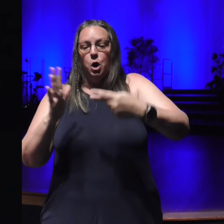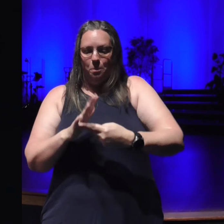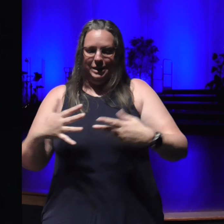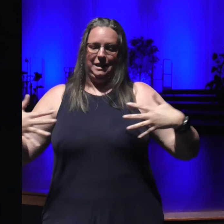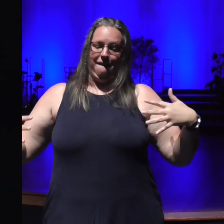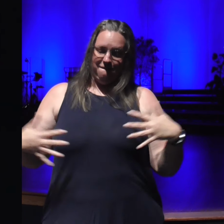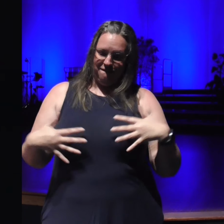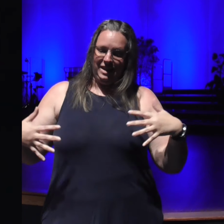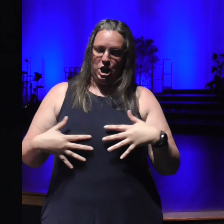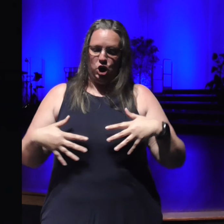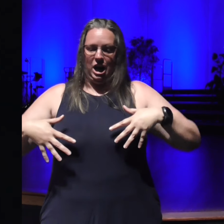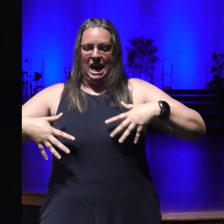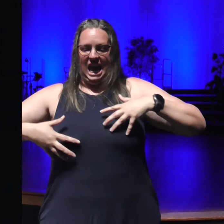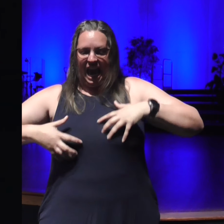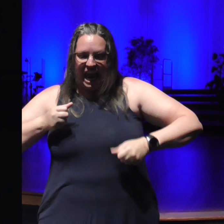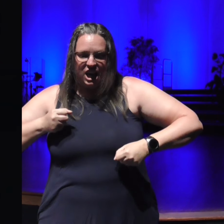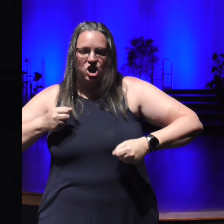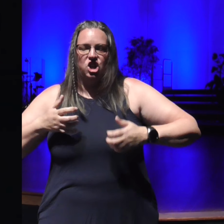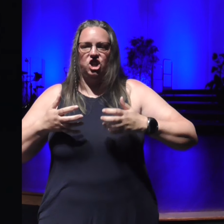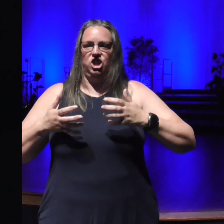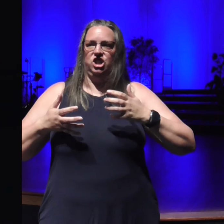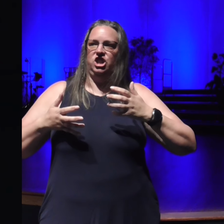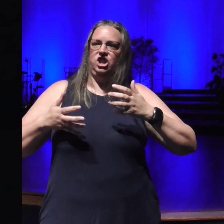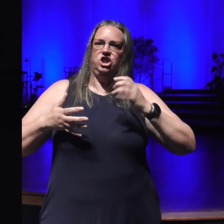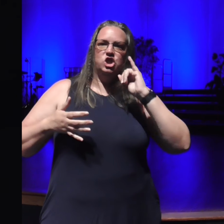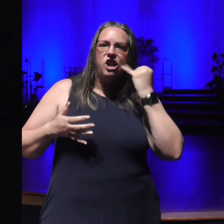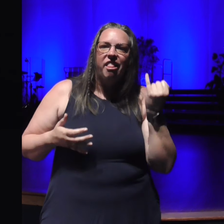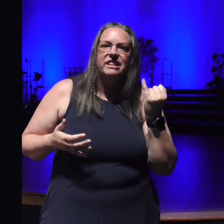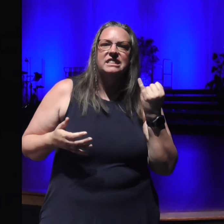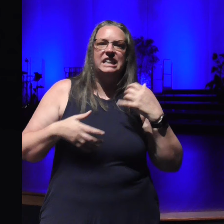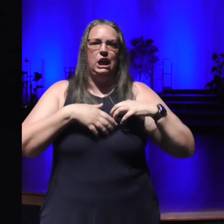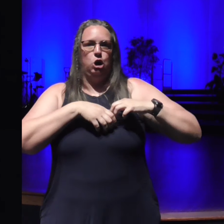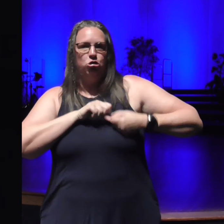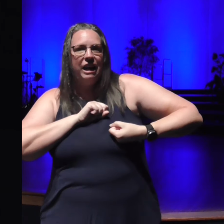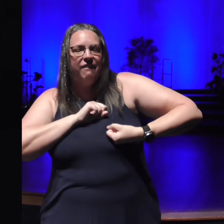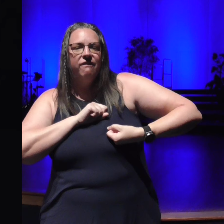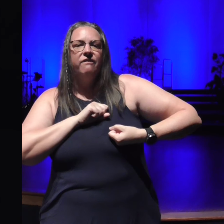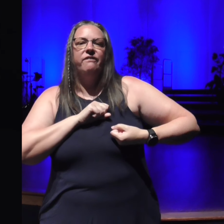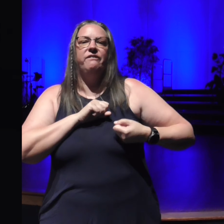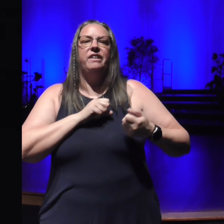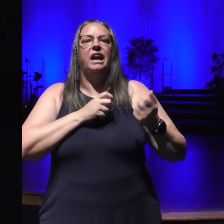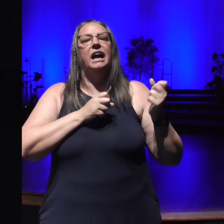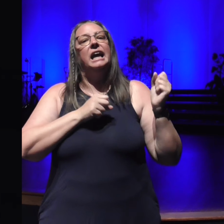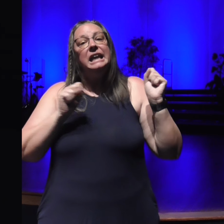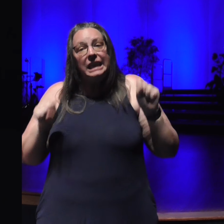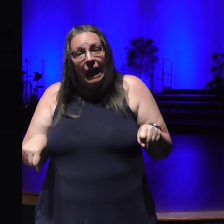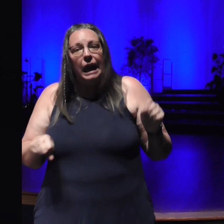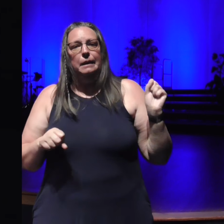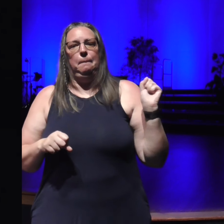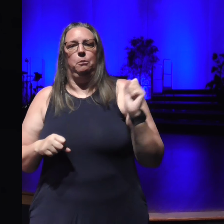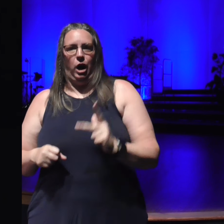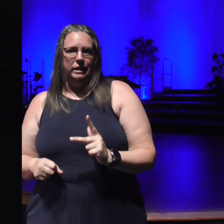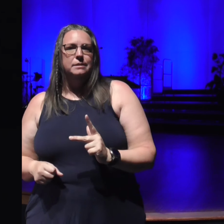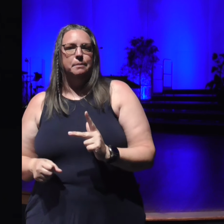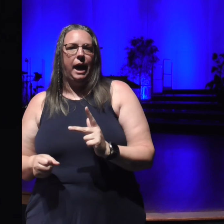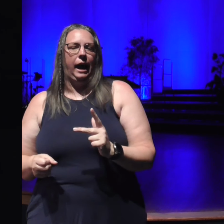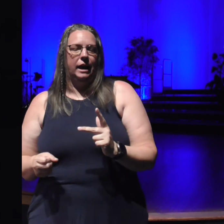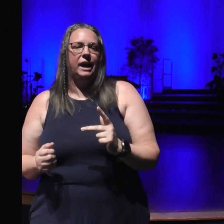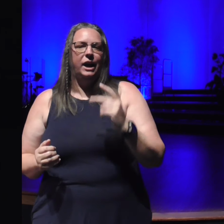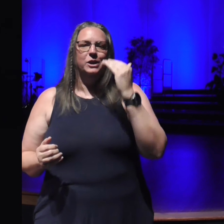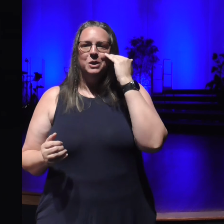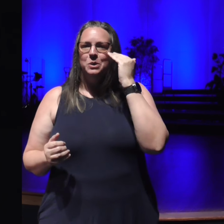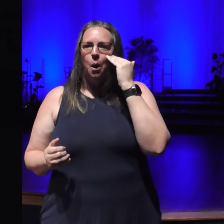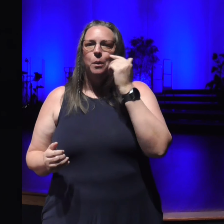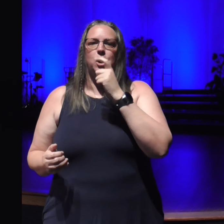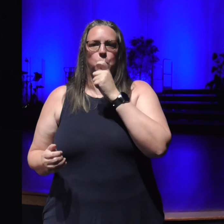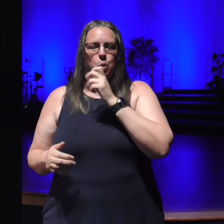jealousy or grief is to bring us back into a greater love, a greater way of being who we are in this world, knowing that we are